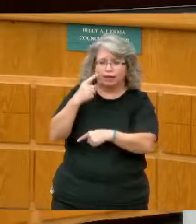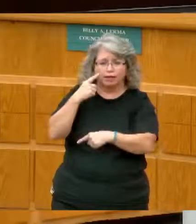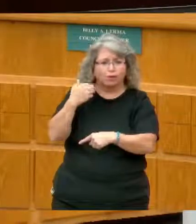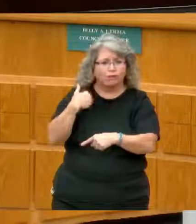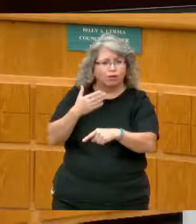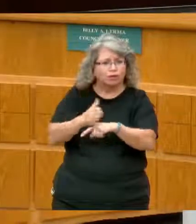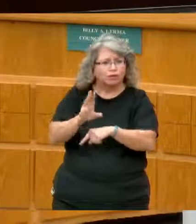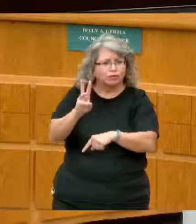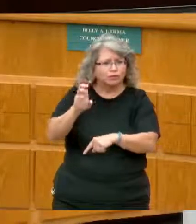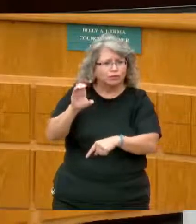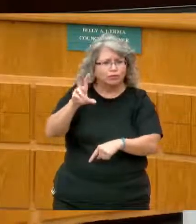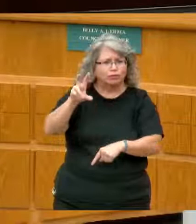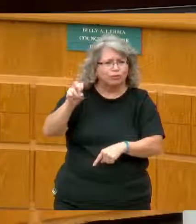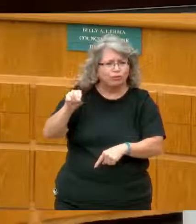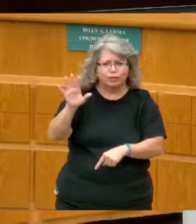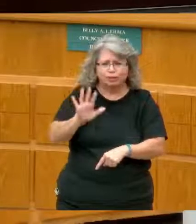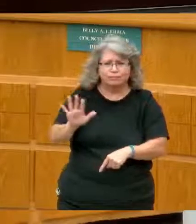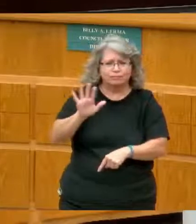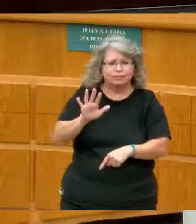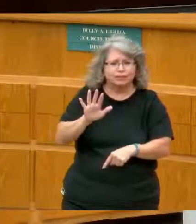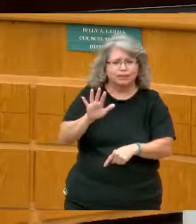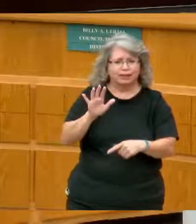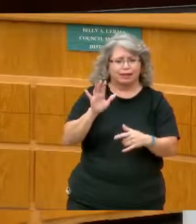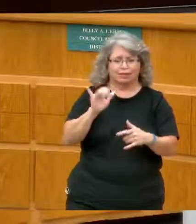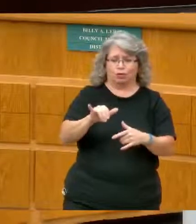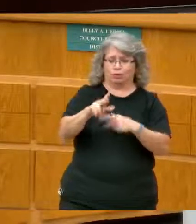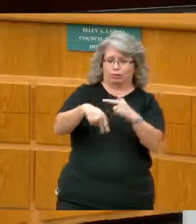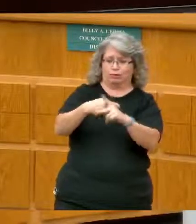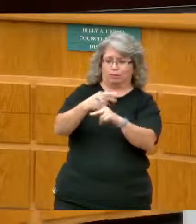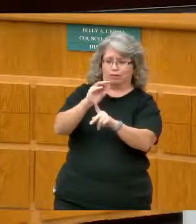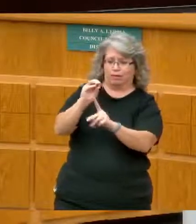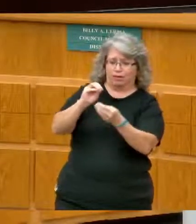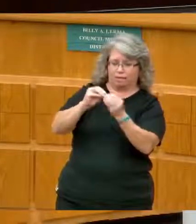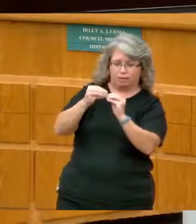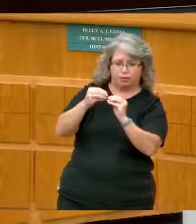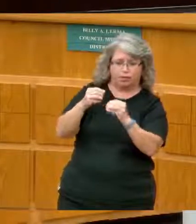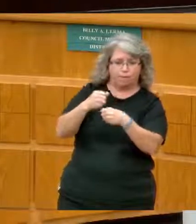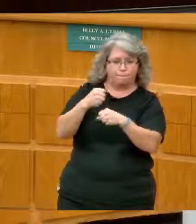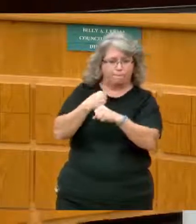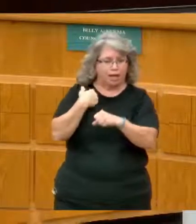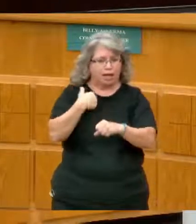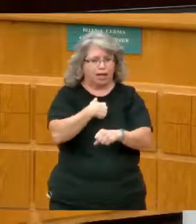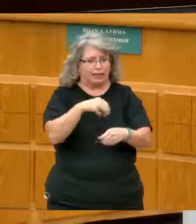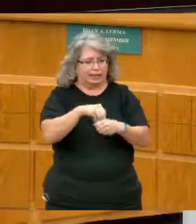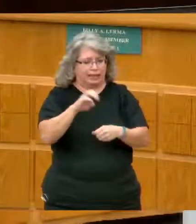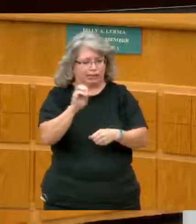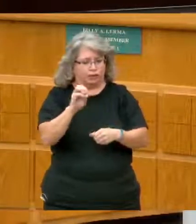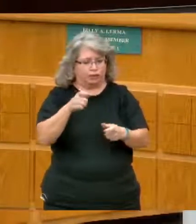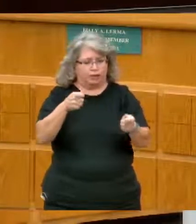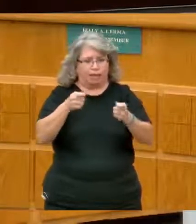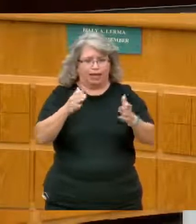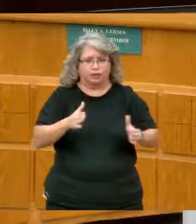are the types of numbers that make everybody in emergency management shake, because even though